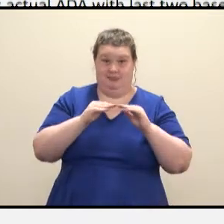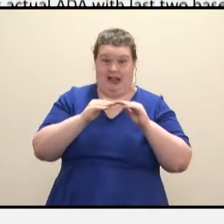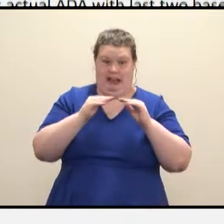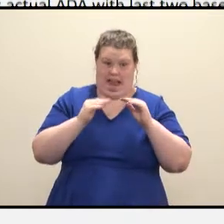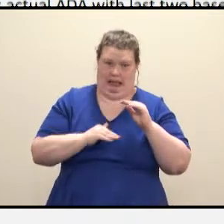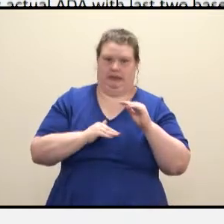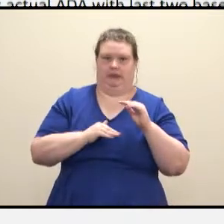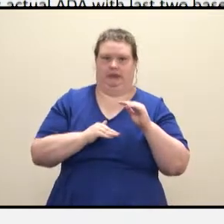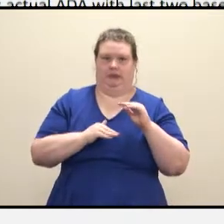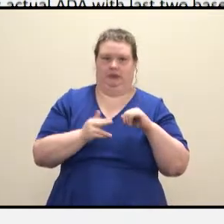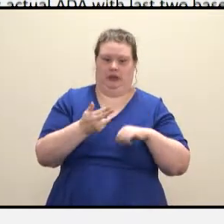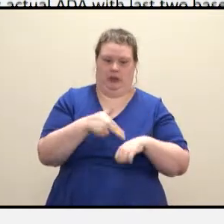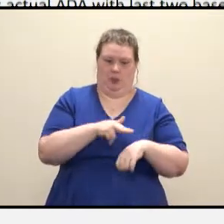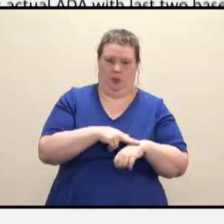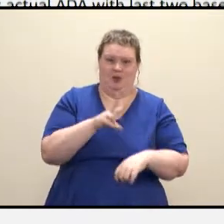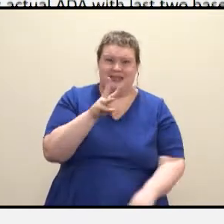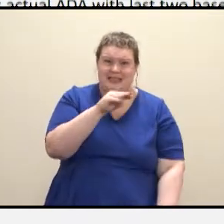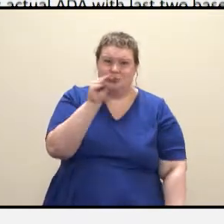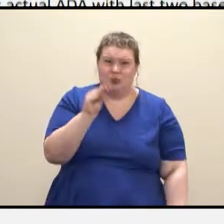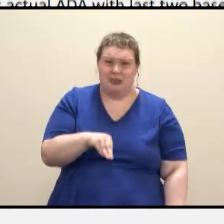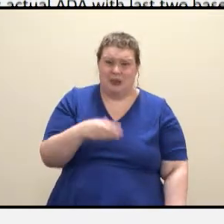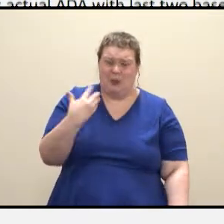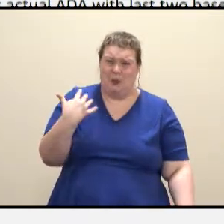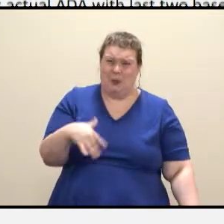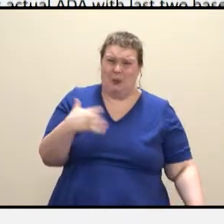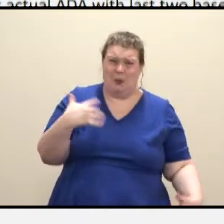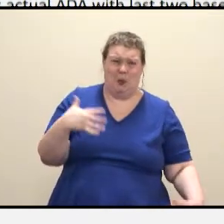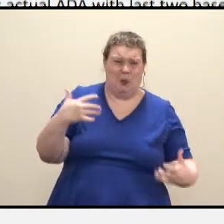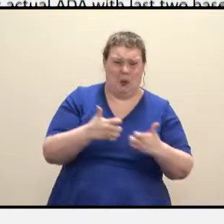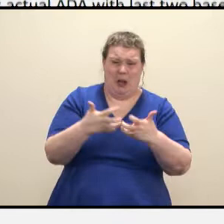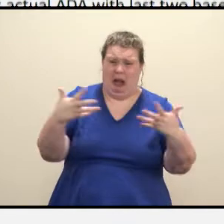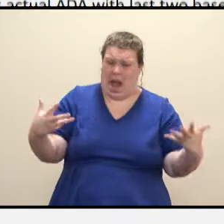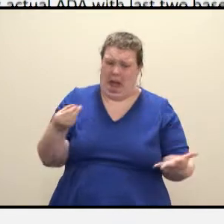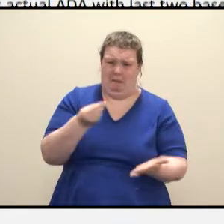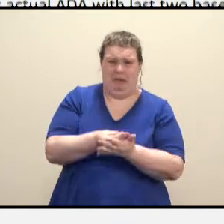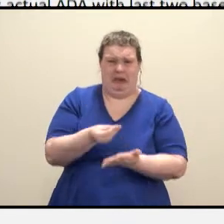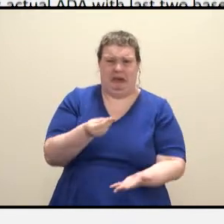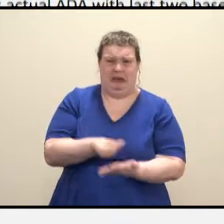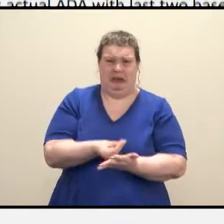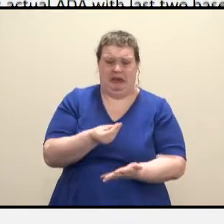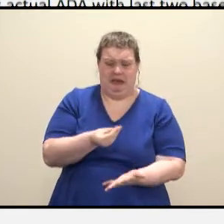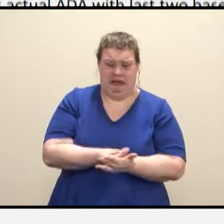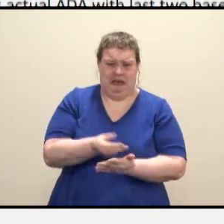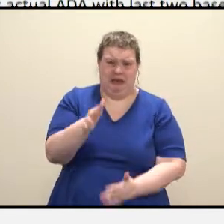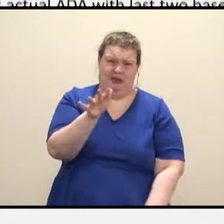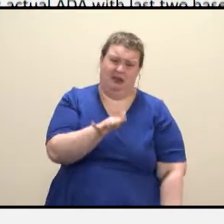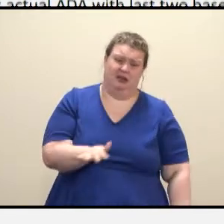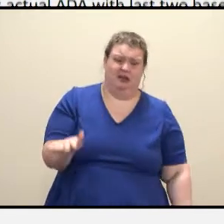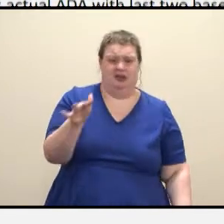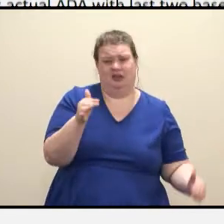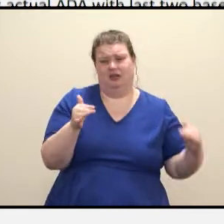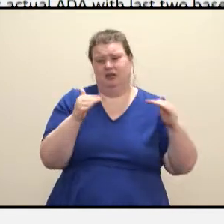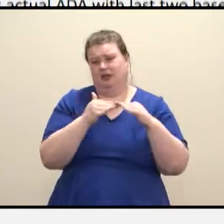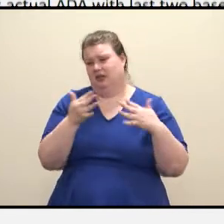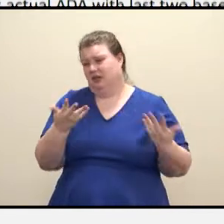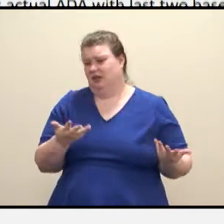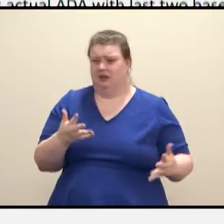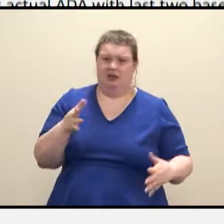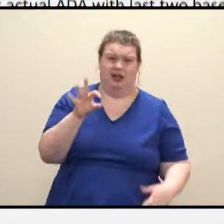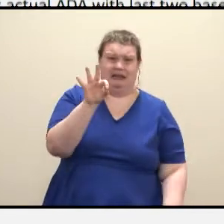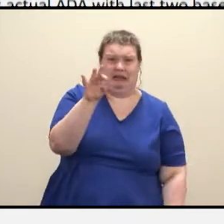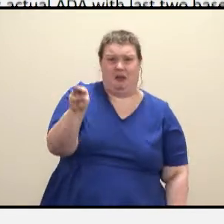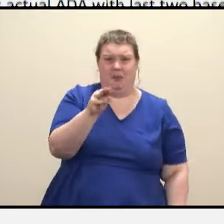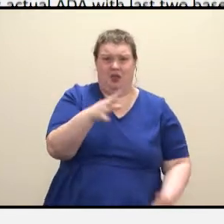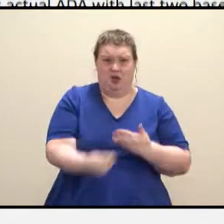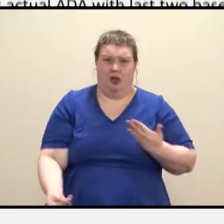And that's a huge percentage. That's huge dollars for us. That probably runs about, I would say, about $9